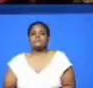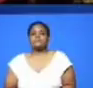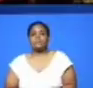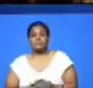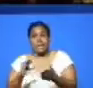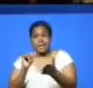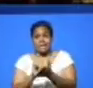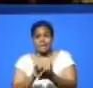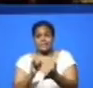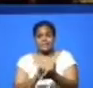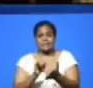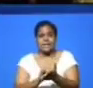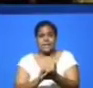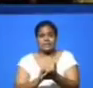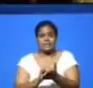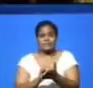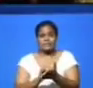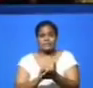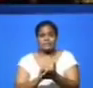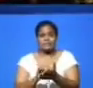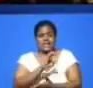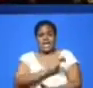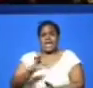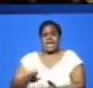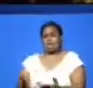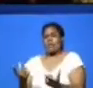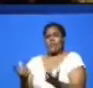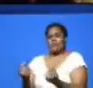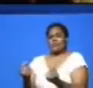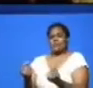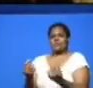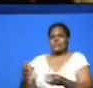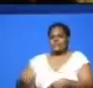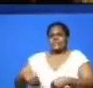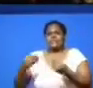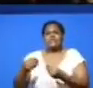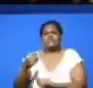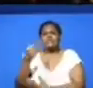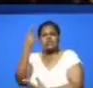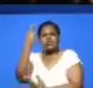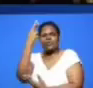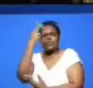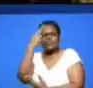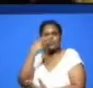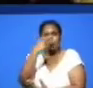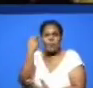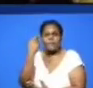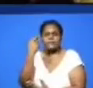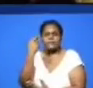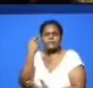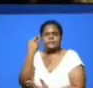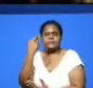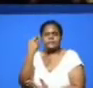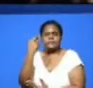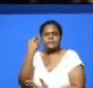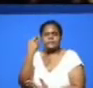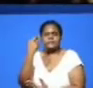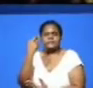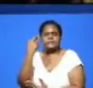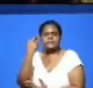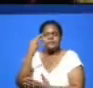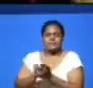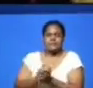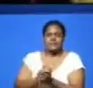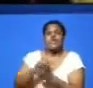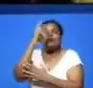title that Justinian gave to the Roman bishop was corrector or